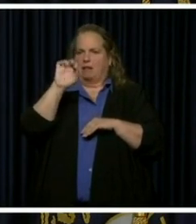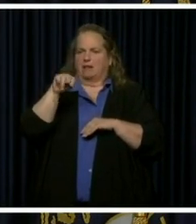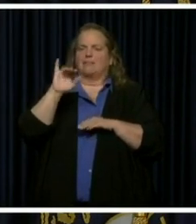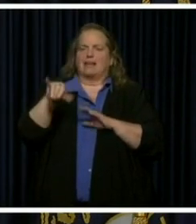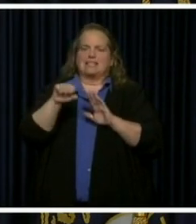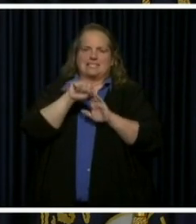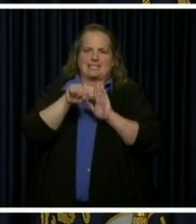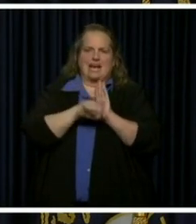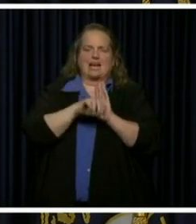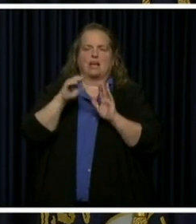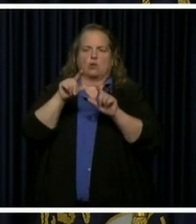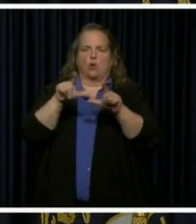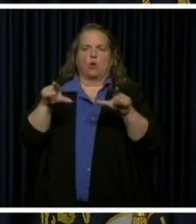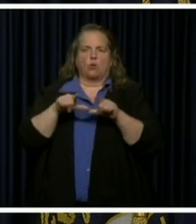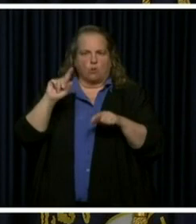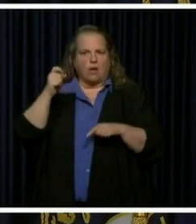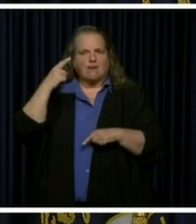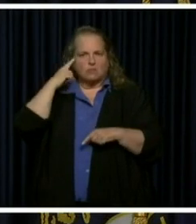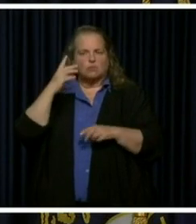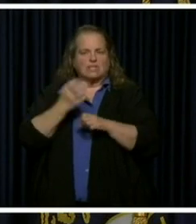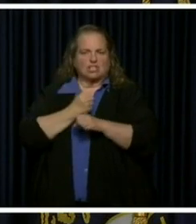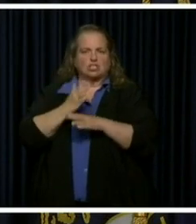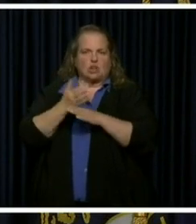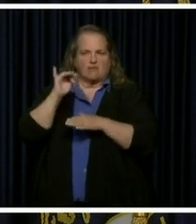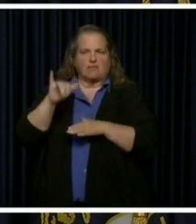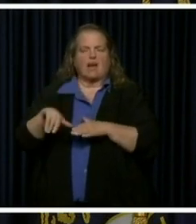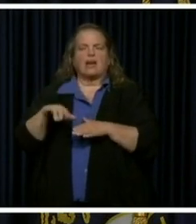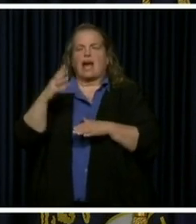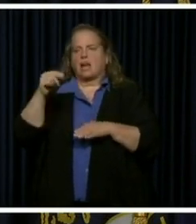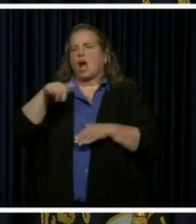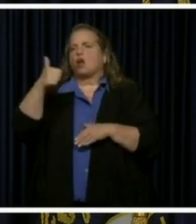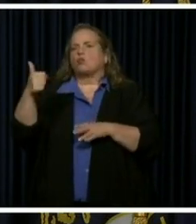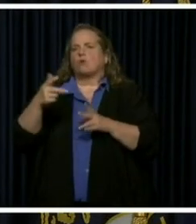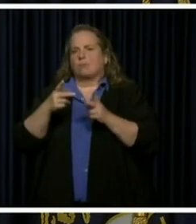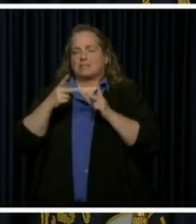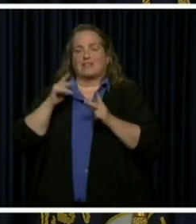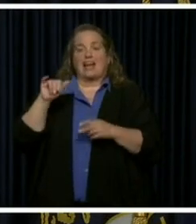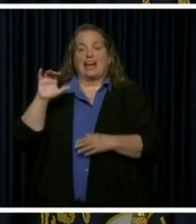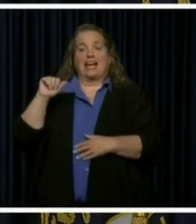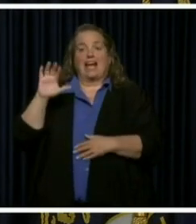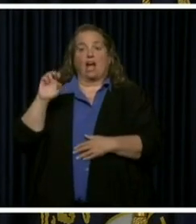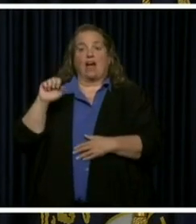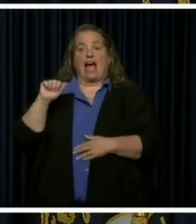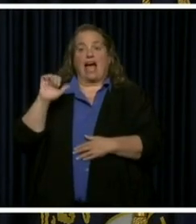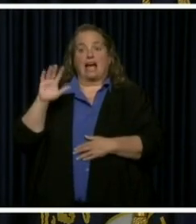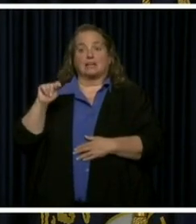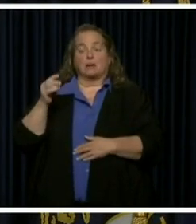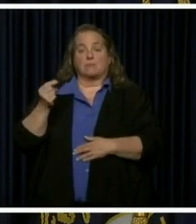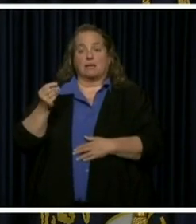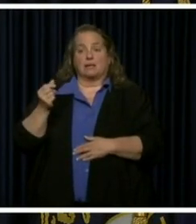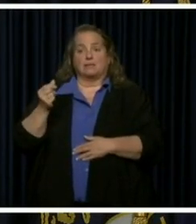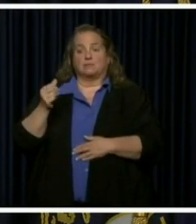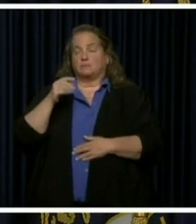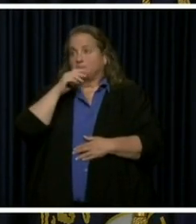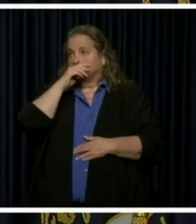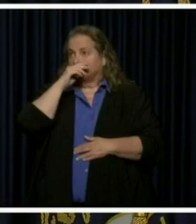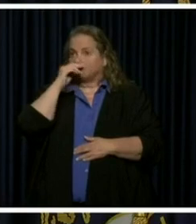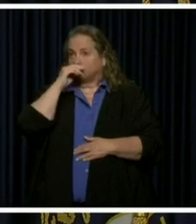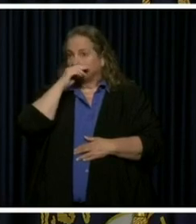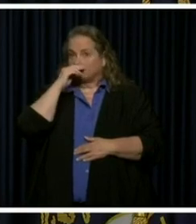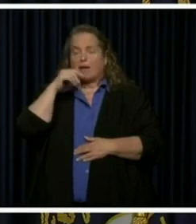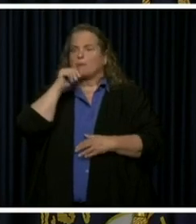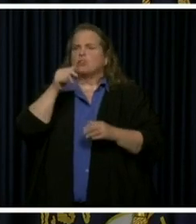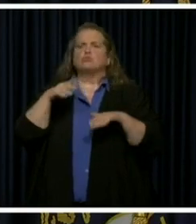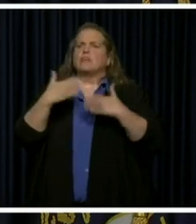governments will get a share of that too, and it'll go a lot of other places. But the CARES Act money, and I don't want to suggest it's